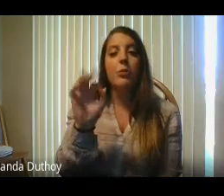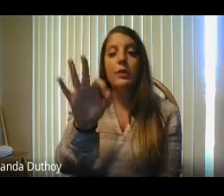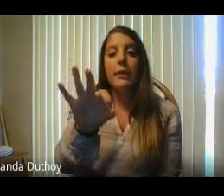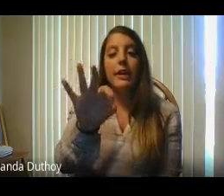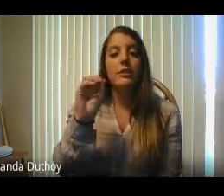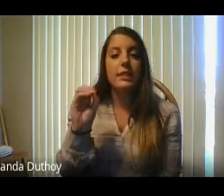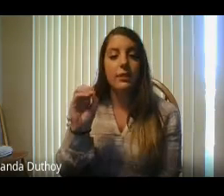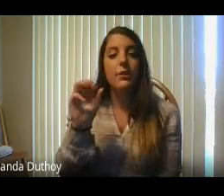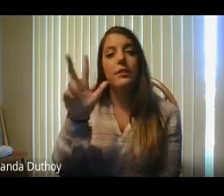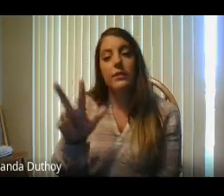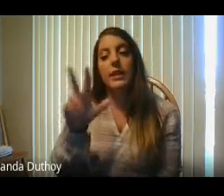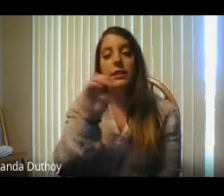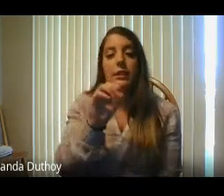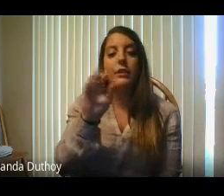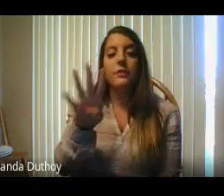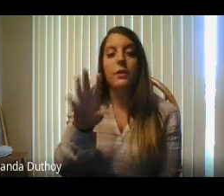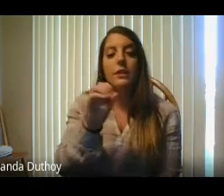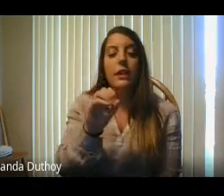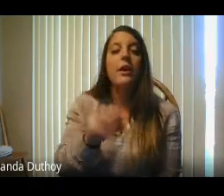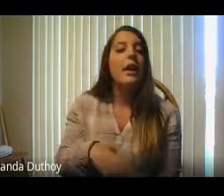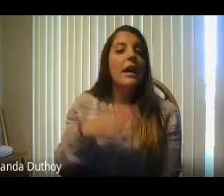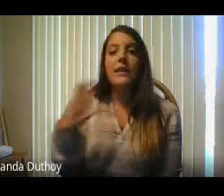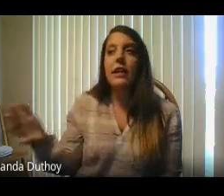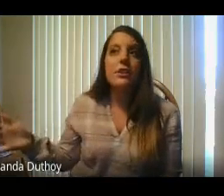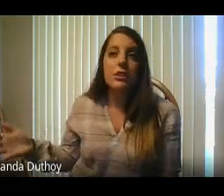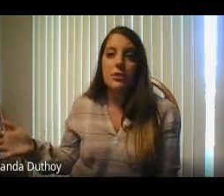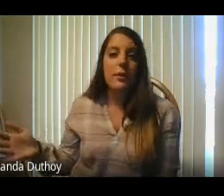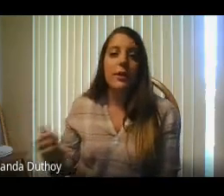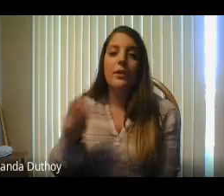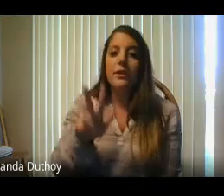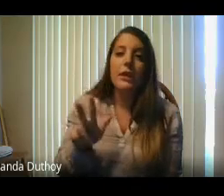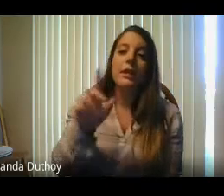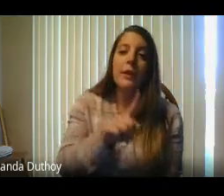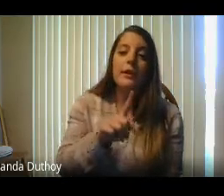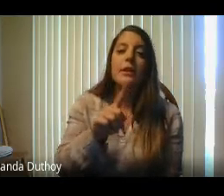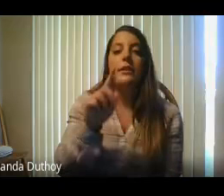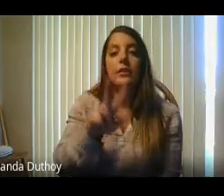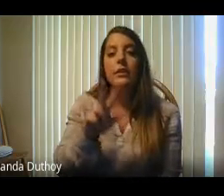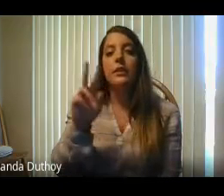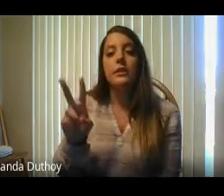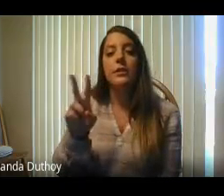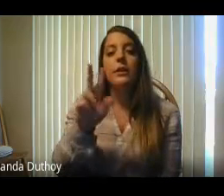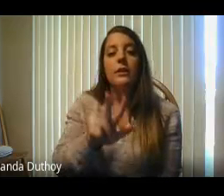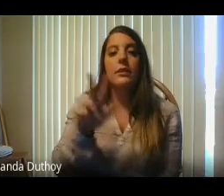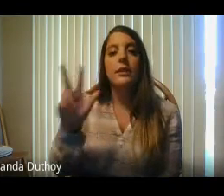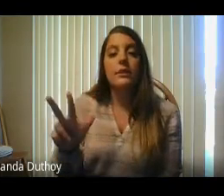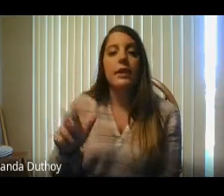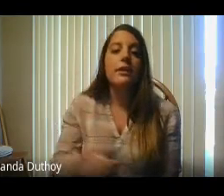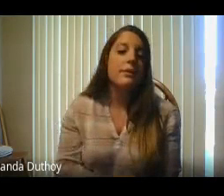90. So you're pulling back your 0, 3, 0, 4, 0. And then it's just normal, 31,